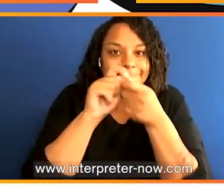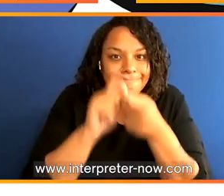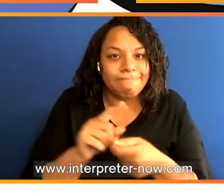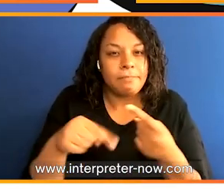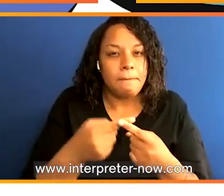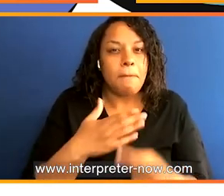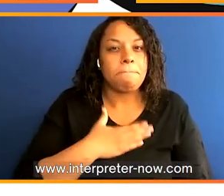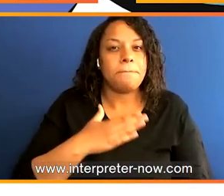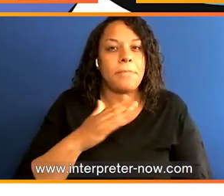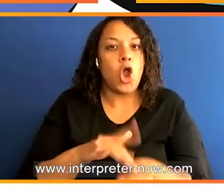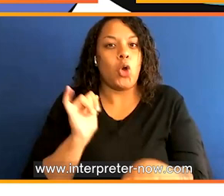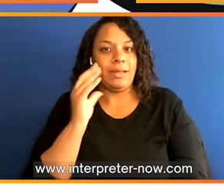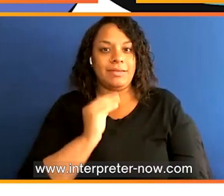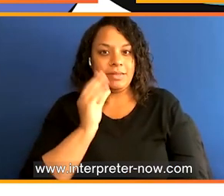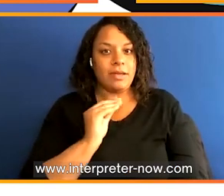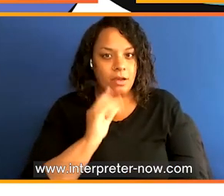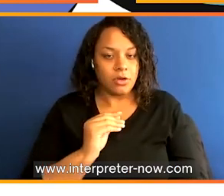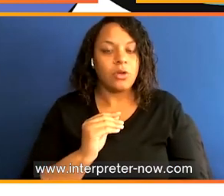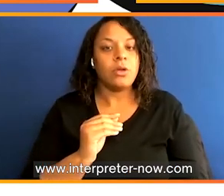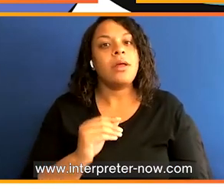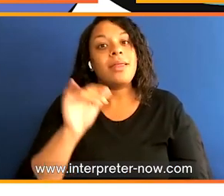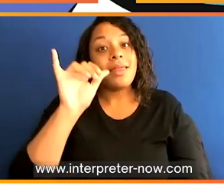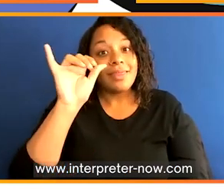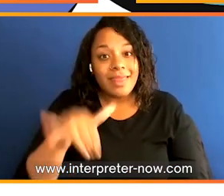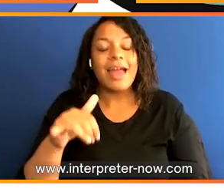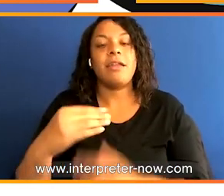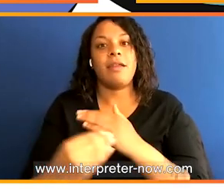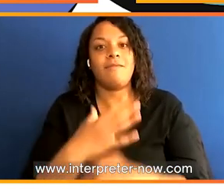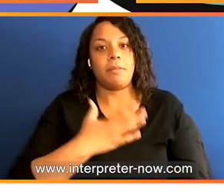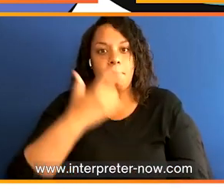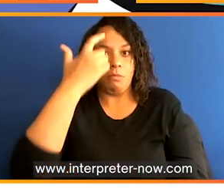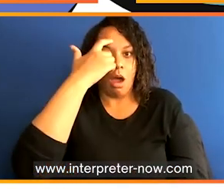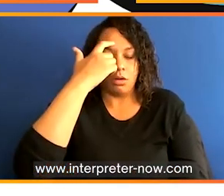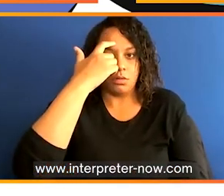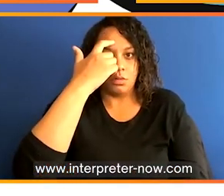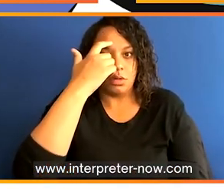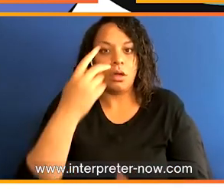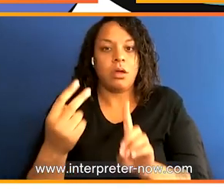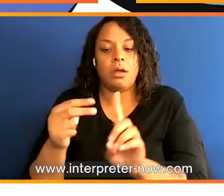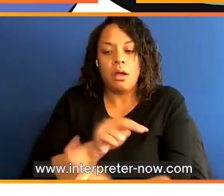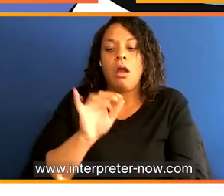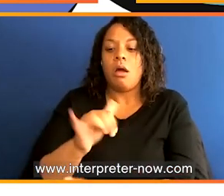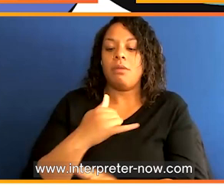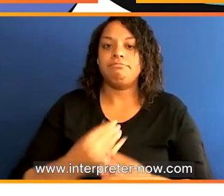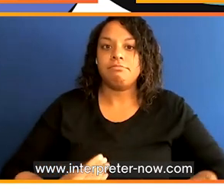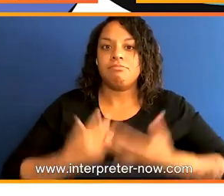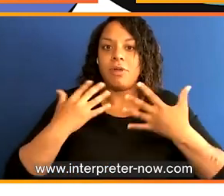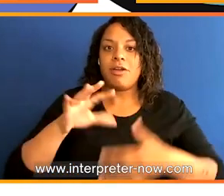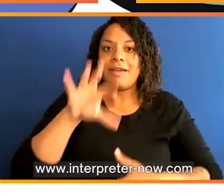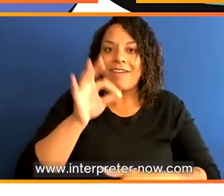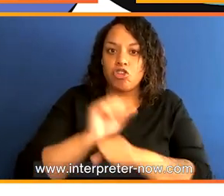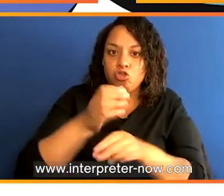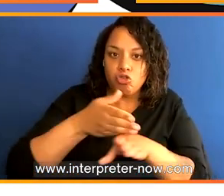experience because I think that's what really shaped my thinking and really inspired me to pursue a